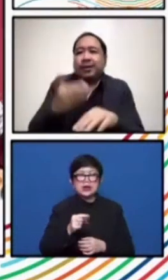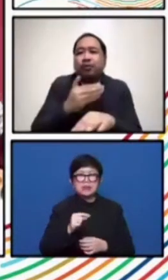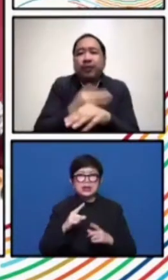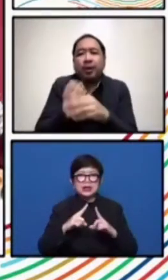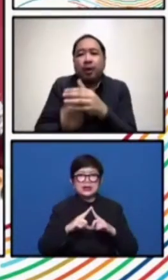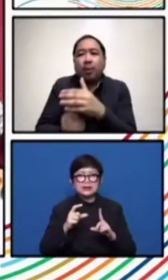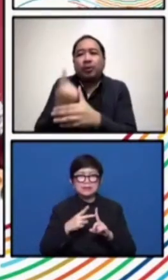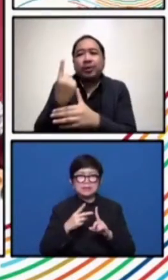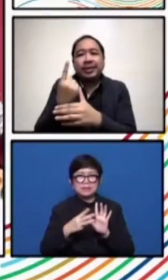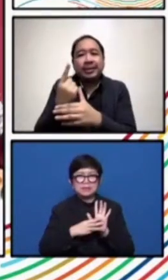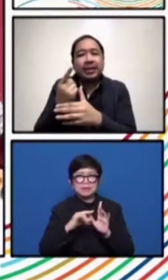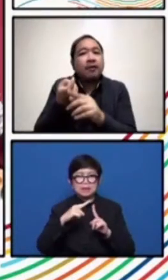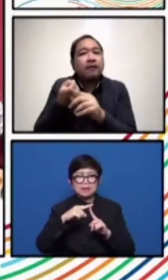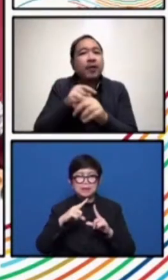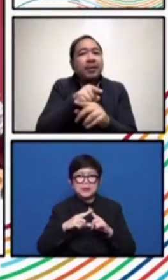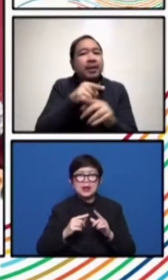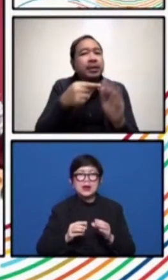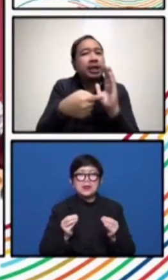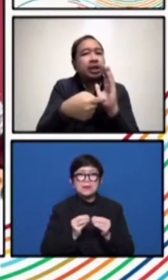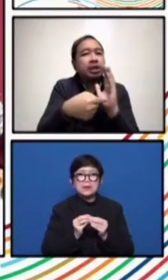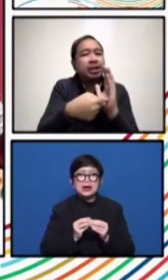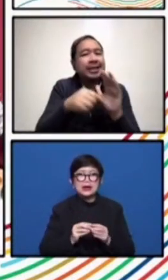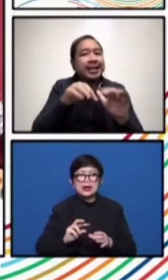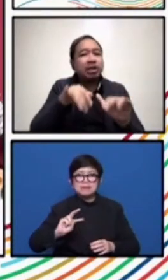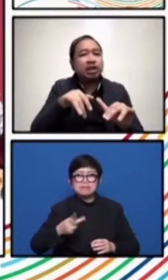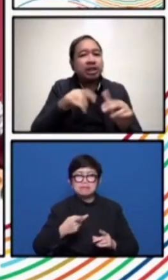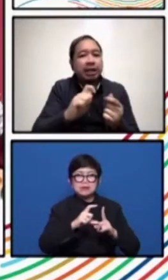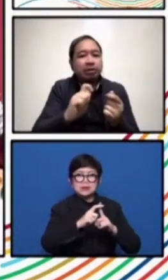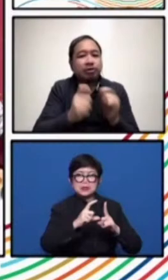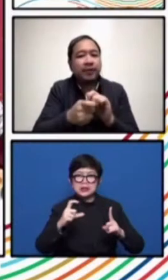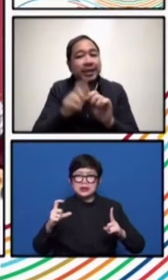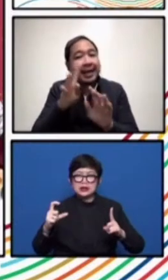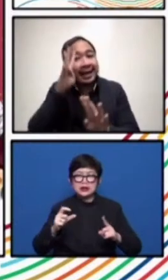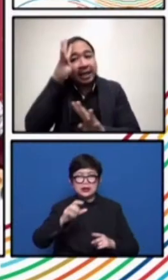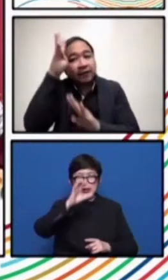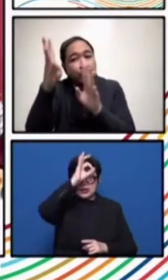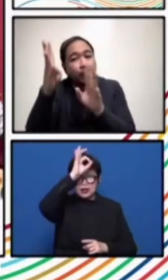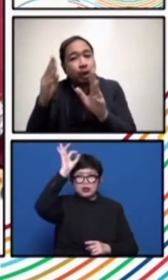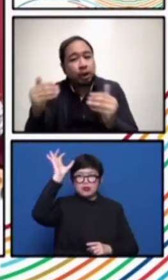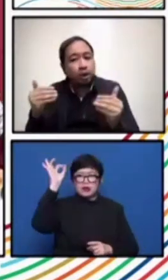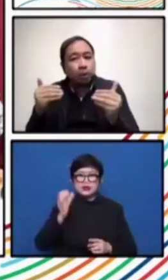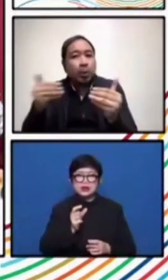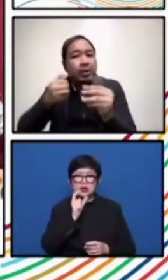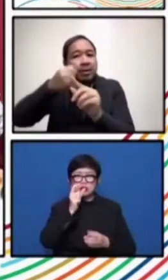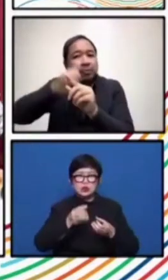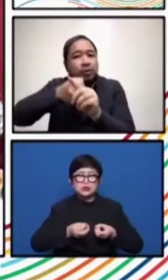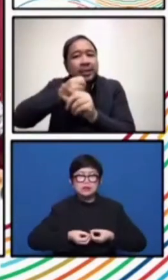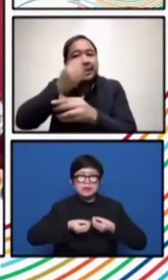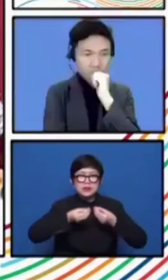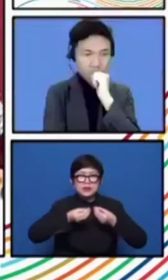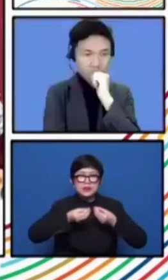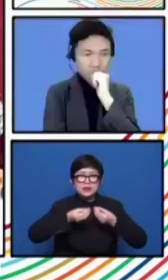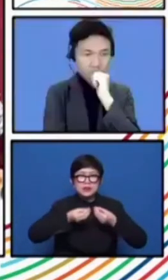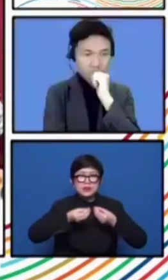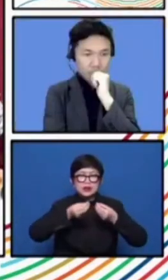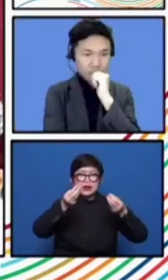by digital transformation and Innovation to advance disability inclusive development